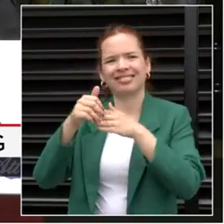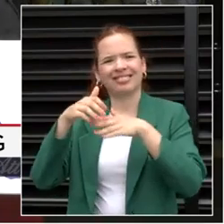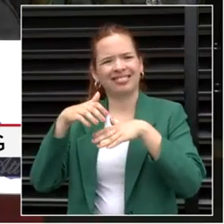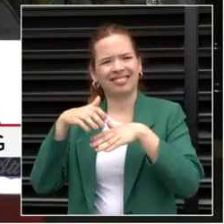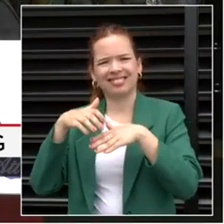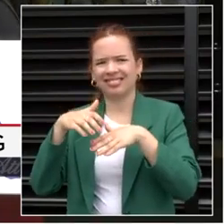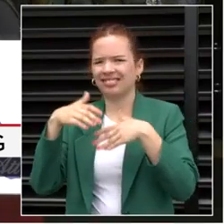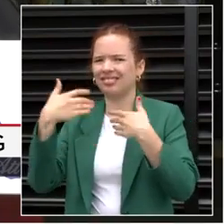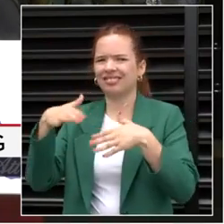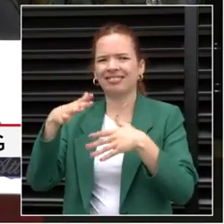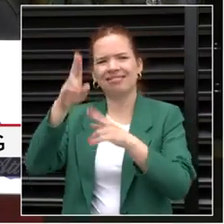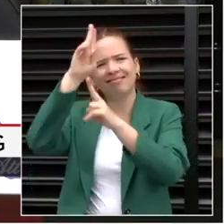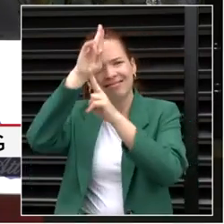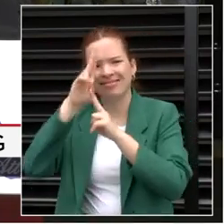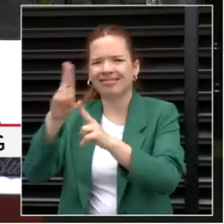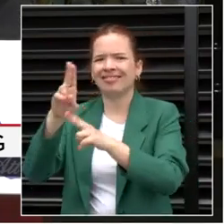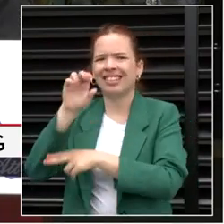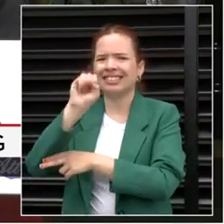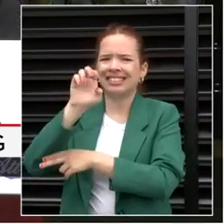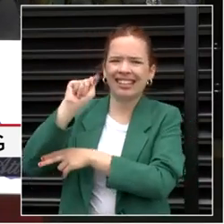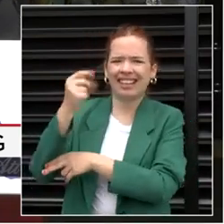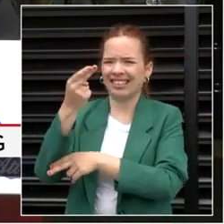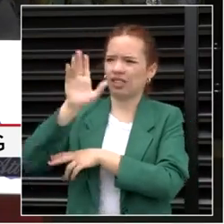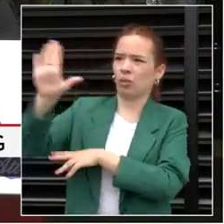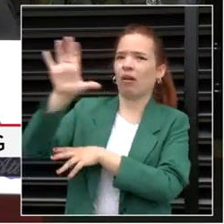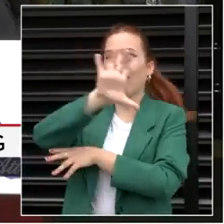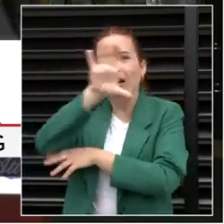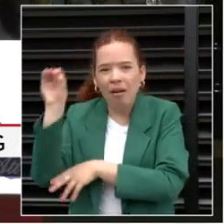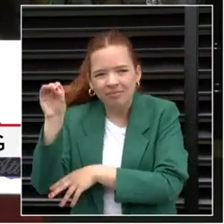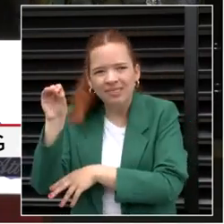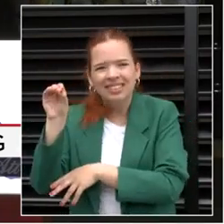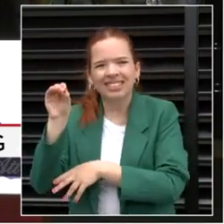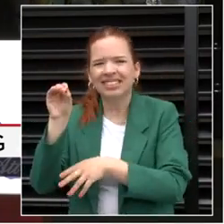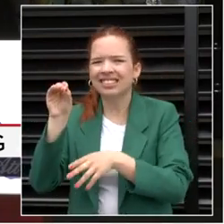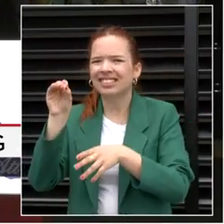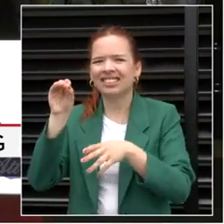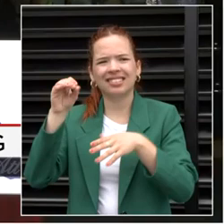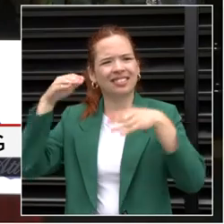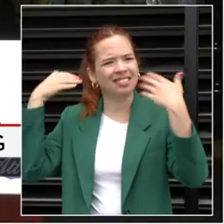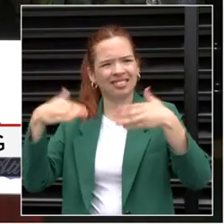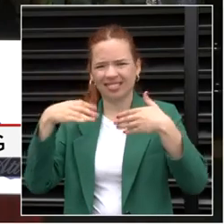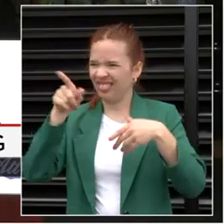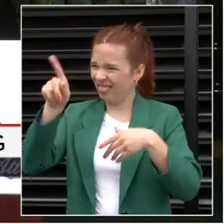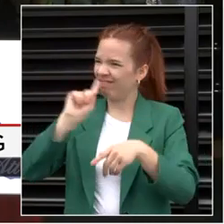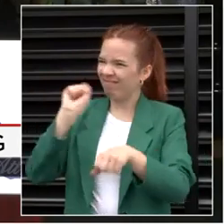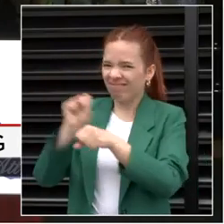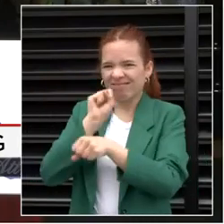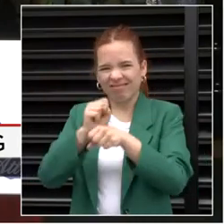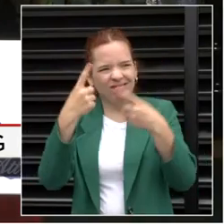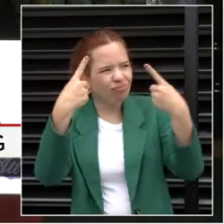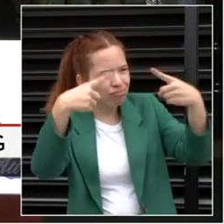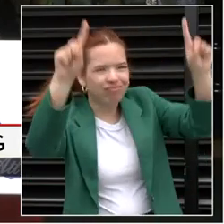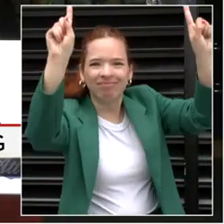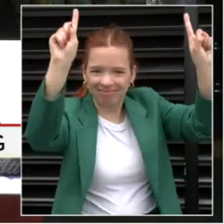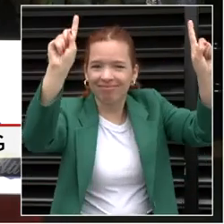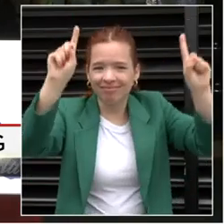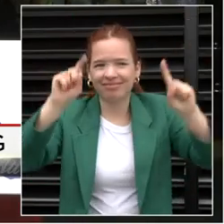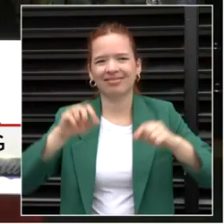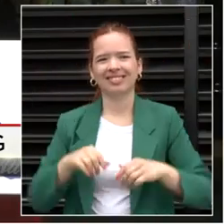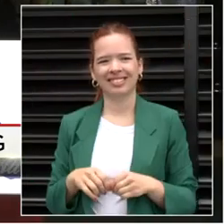taking it beyond all expectations. And to my husband Charles for his enduring strength and